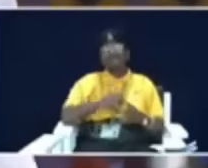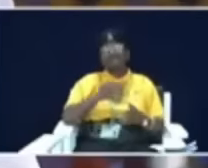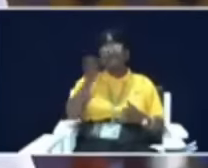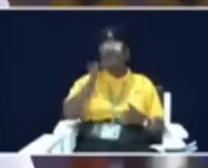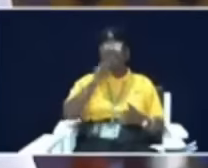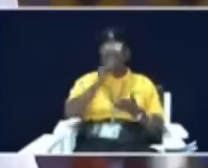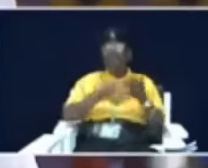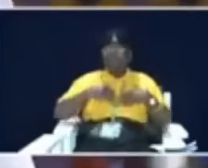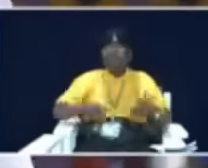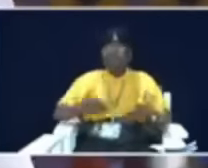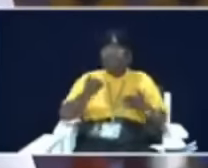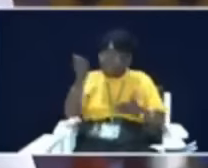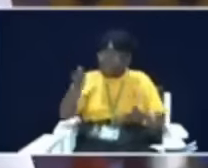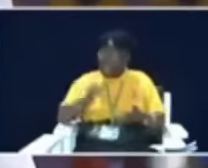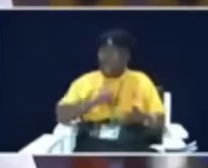The Lord said, "Tell him,